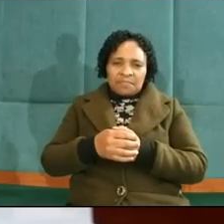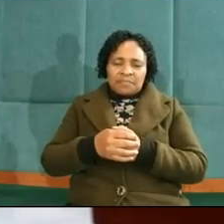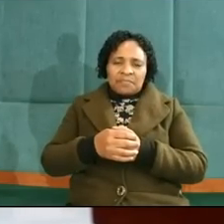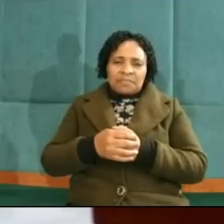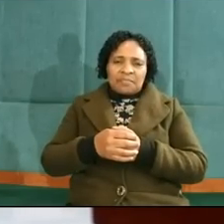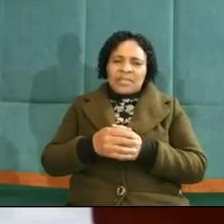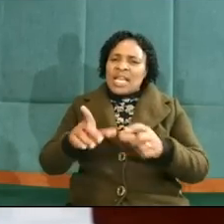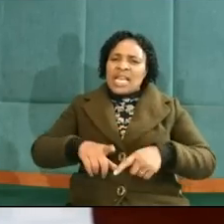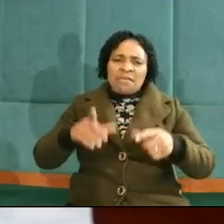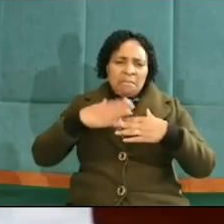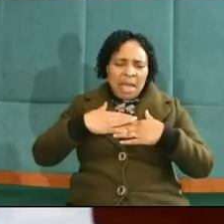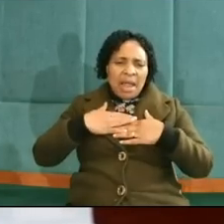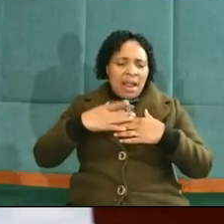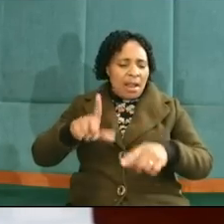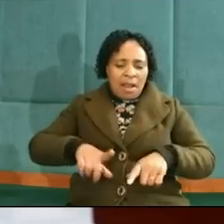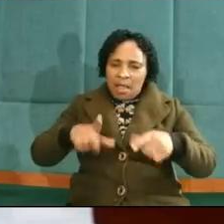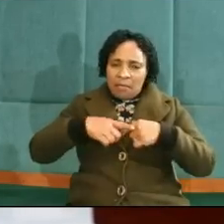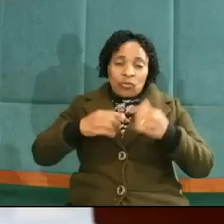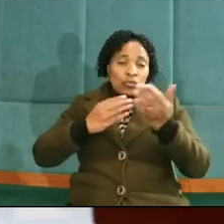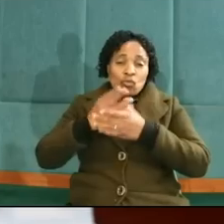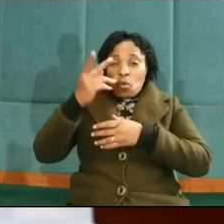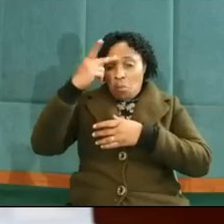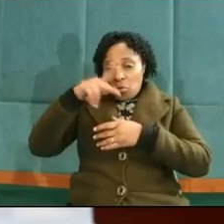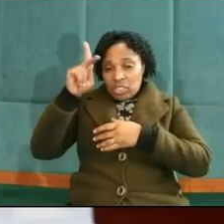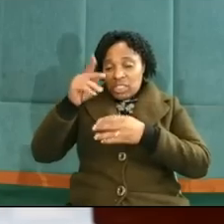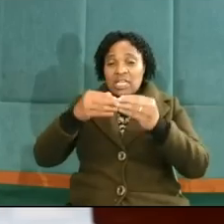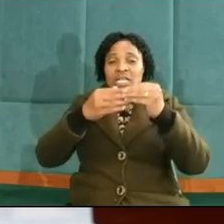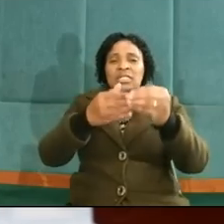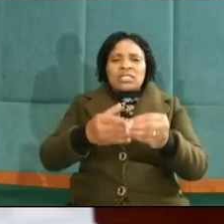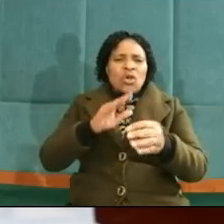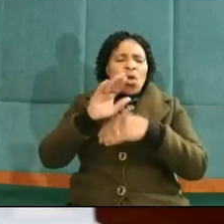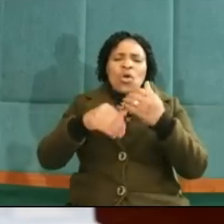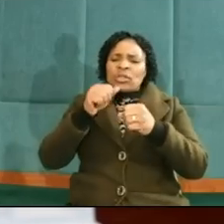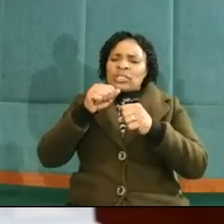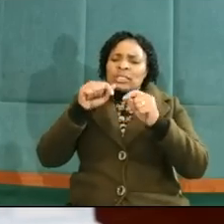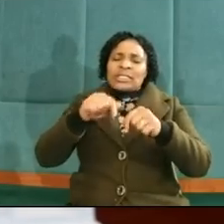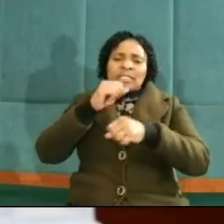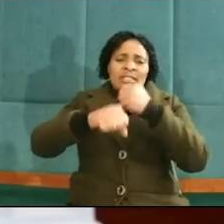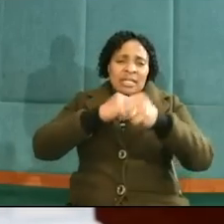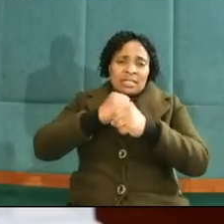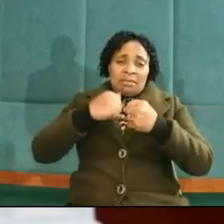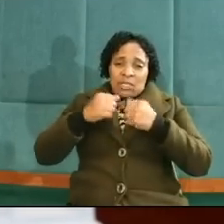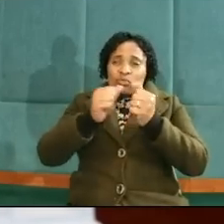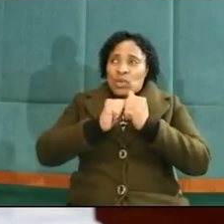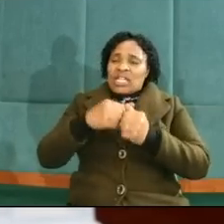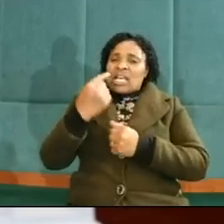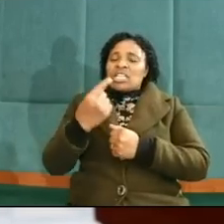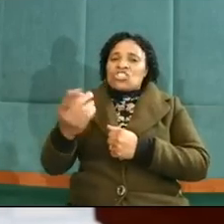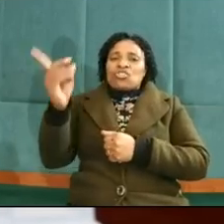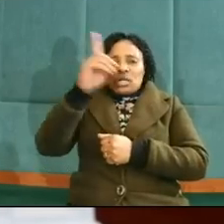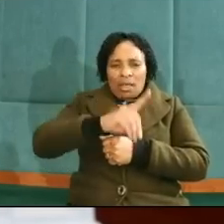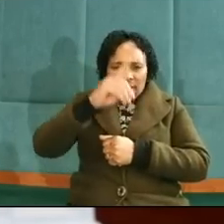Live my life according to the policies and the guidelines. All these years, I have been here with you every single